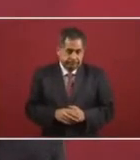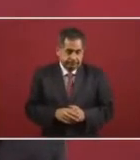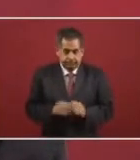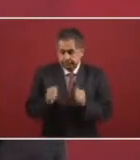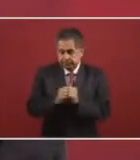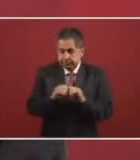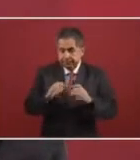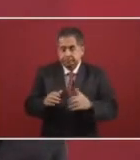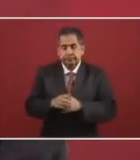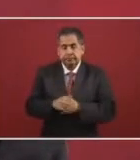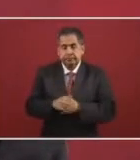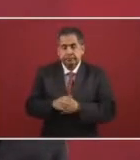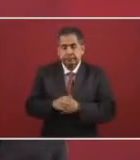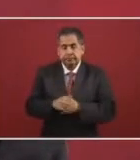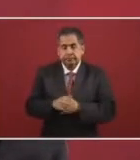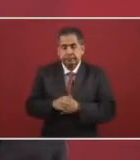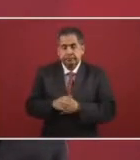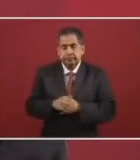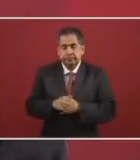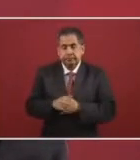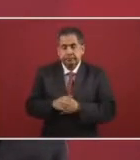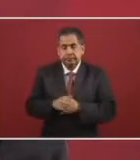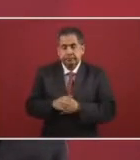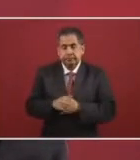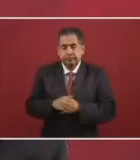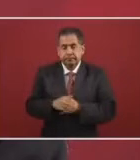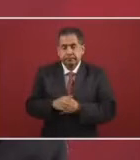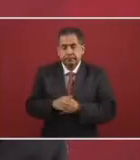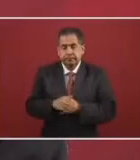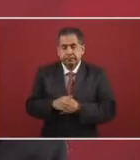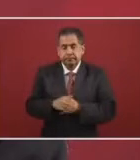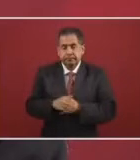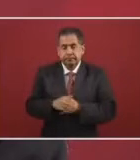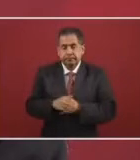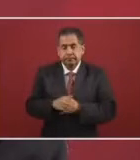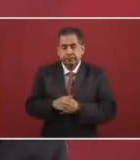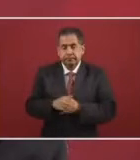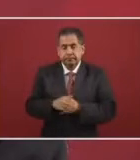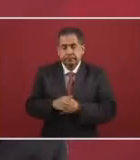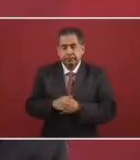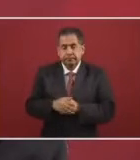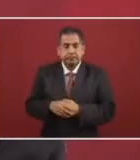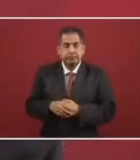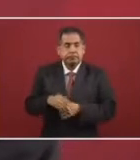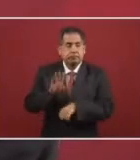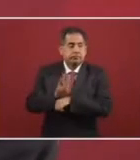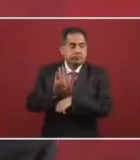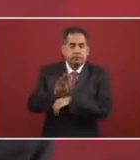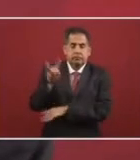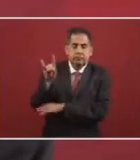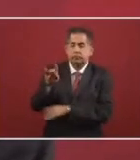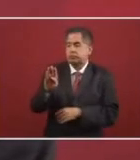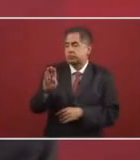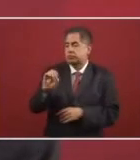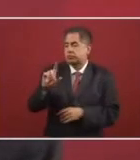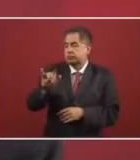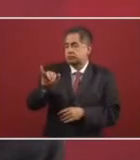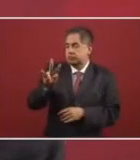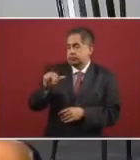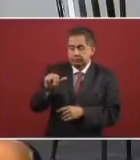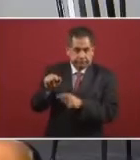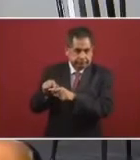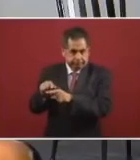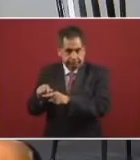con Bolivia. So in regards to the relations with Bolivia, pues estaremos